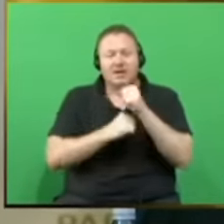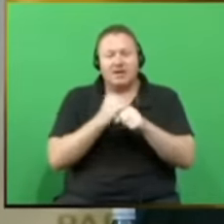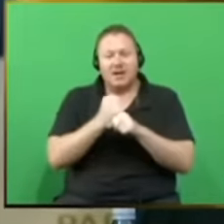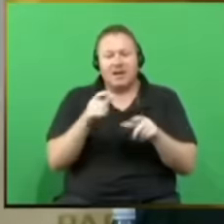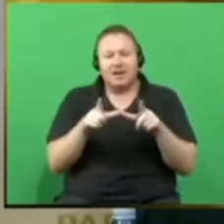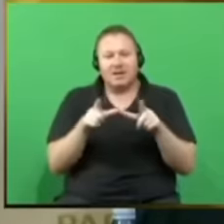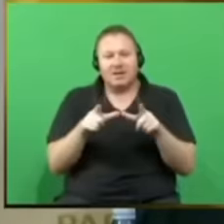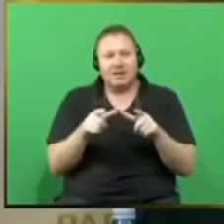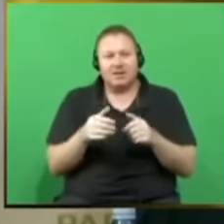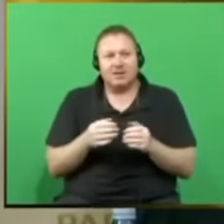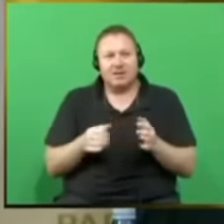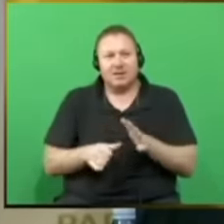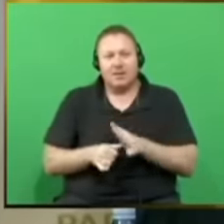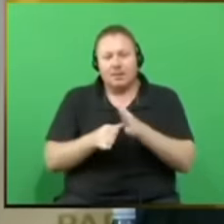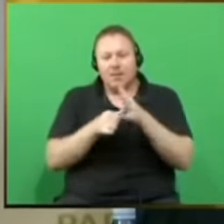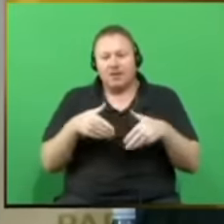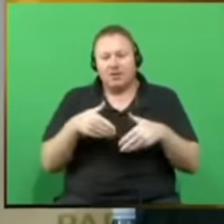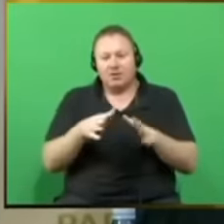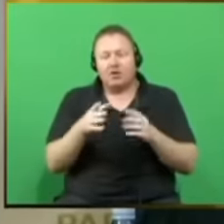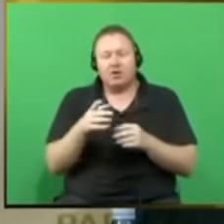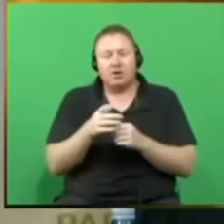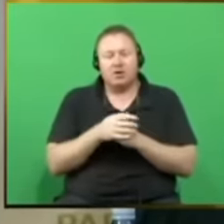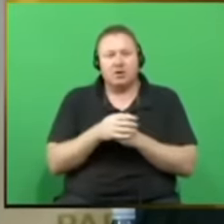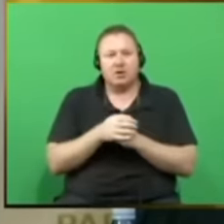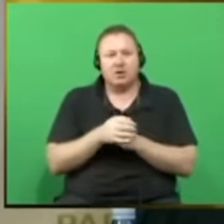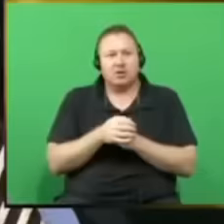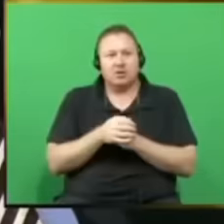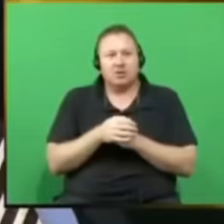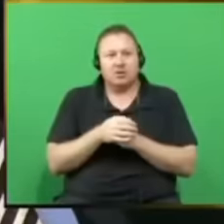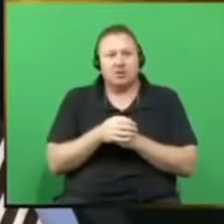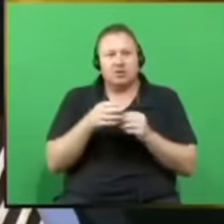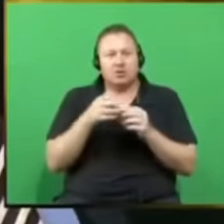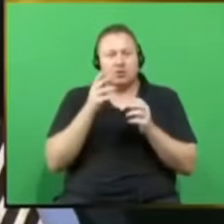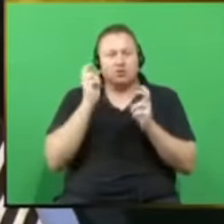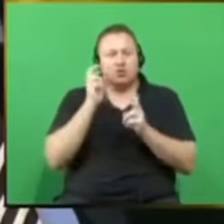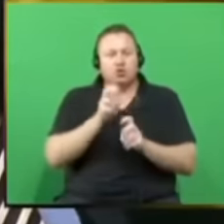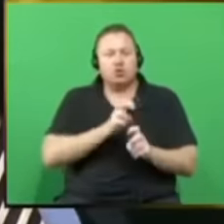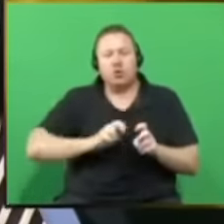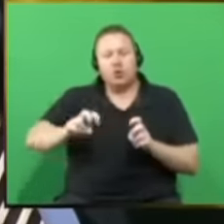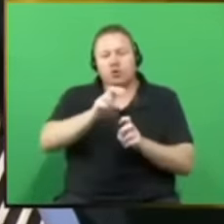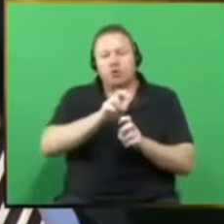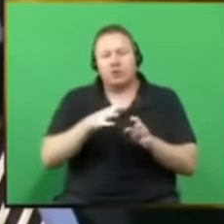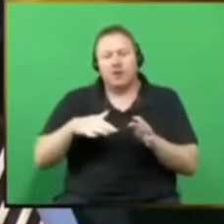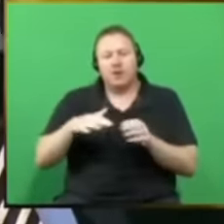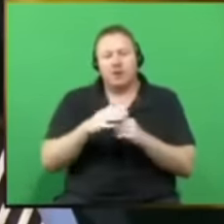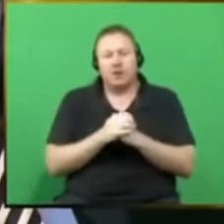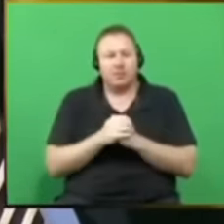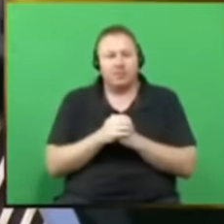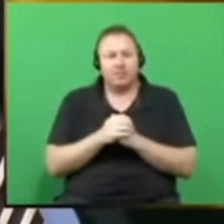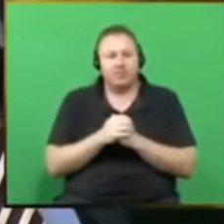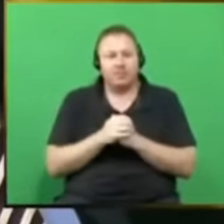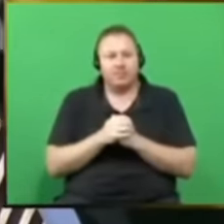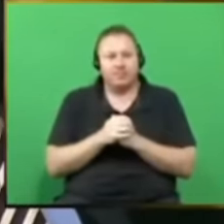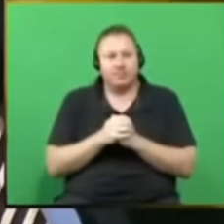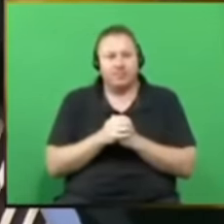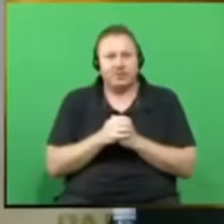the middle of the main street of a tourism mecca called Franschhoek.